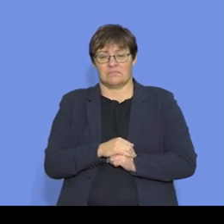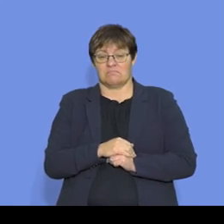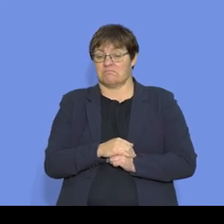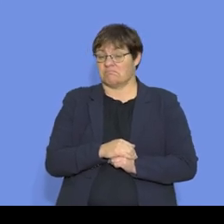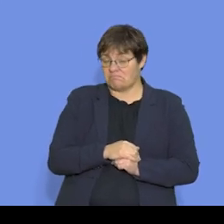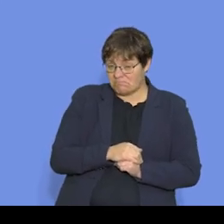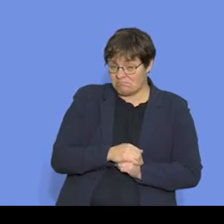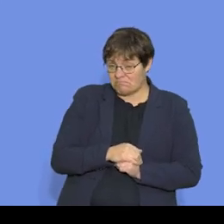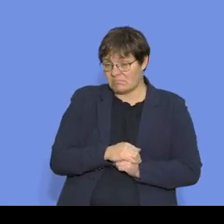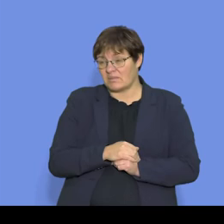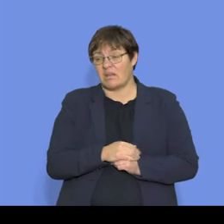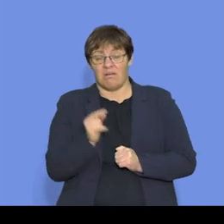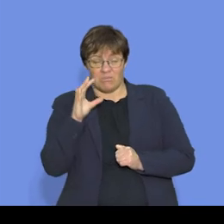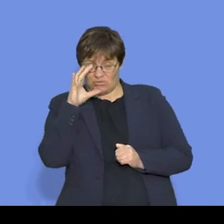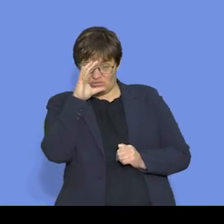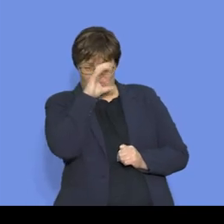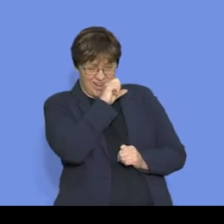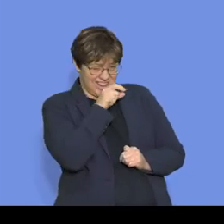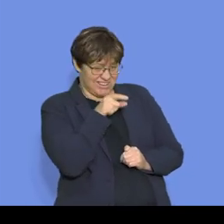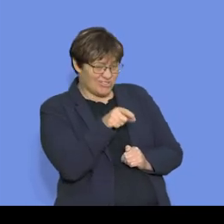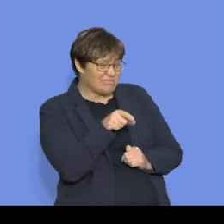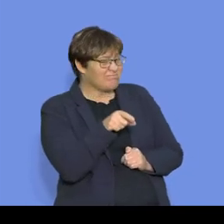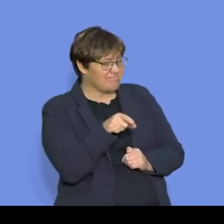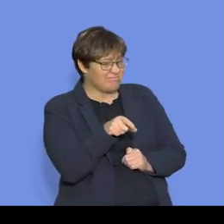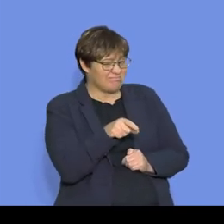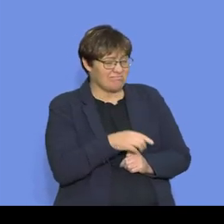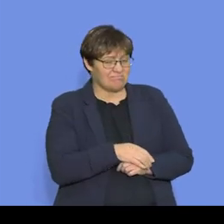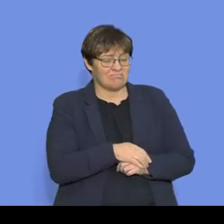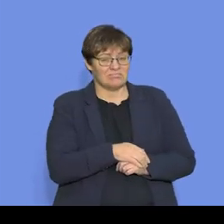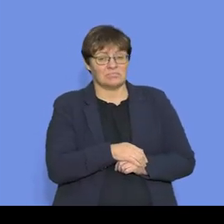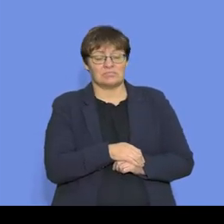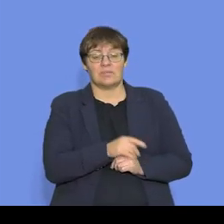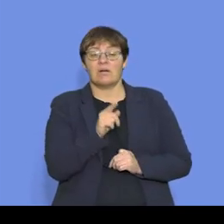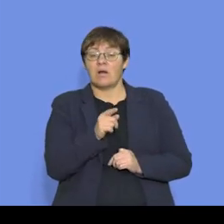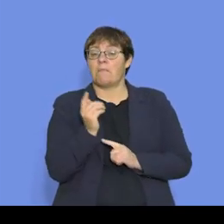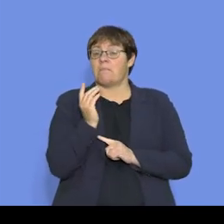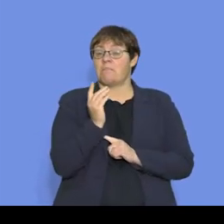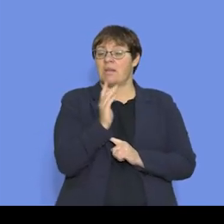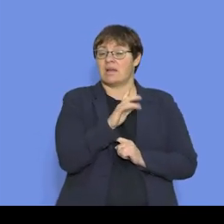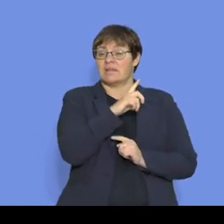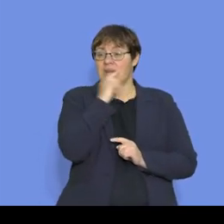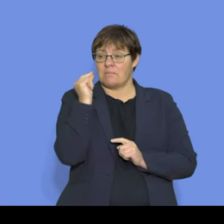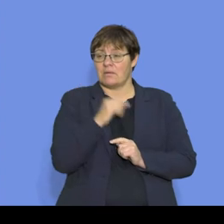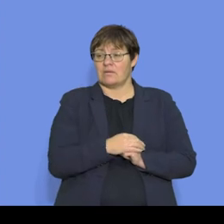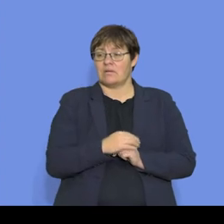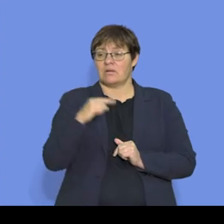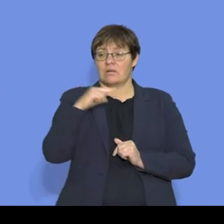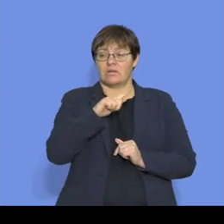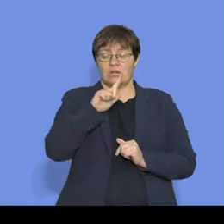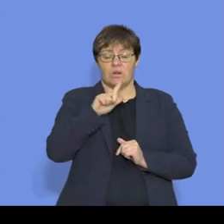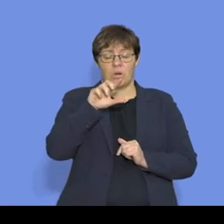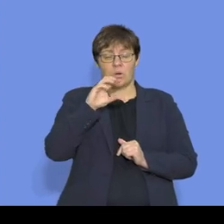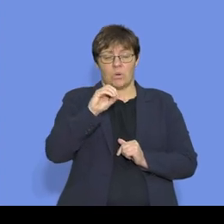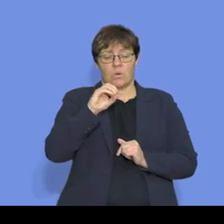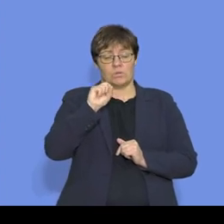Then, another weird fossil. Okay, this is a plant called